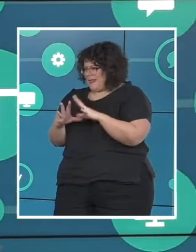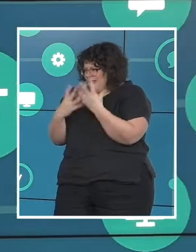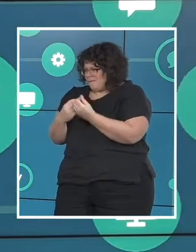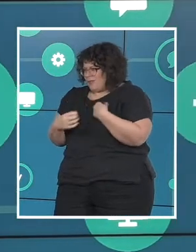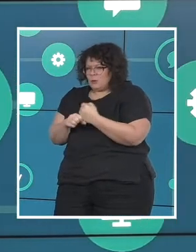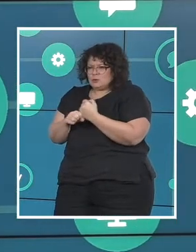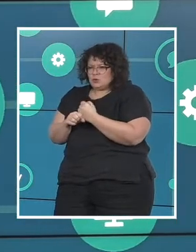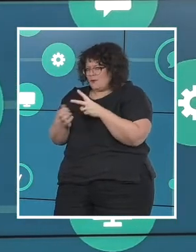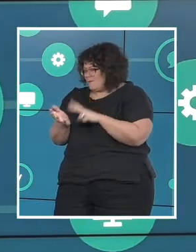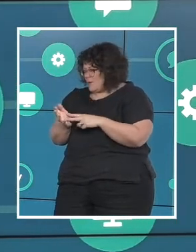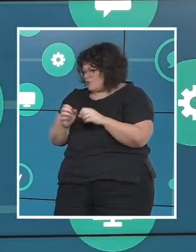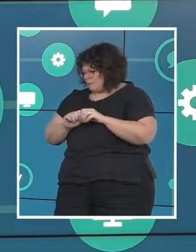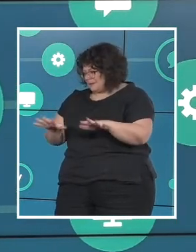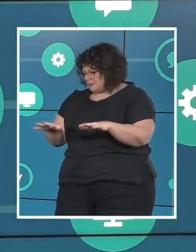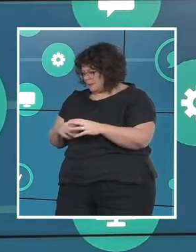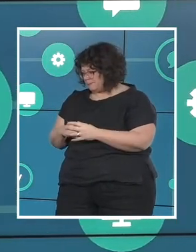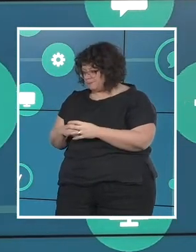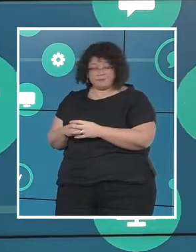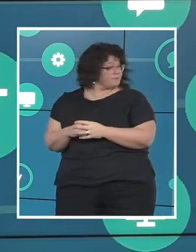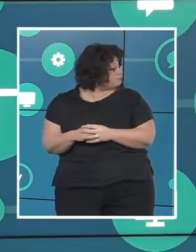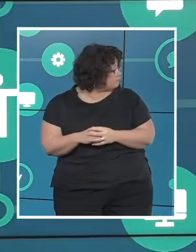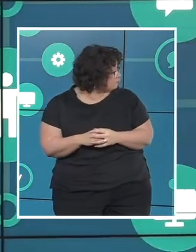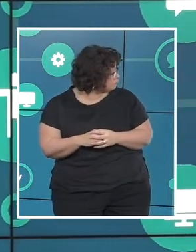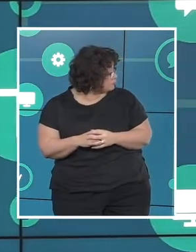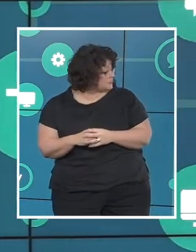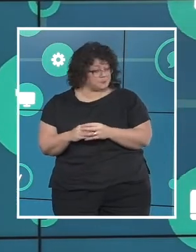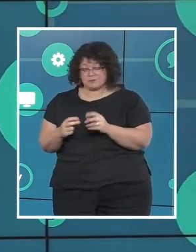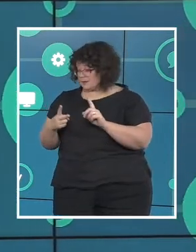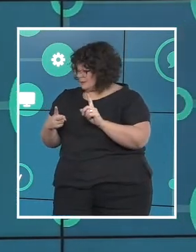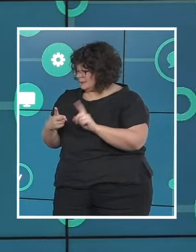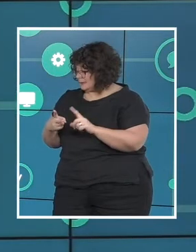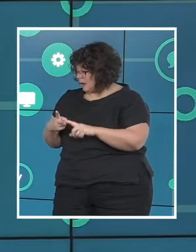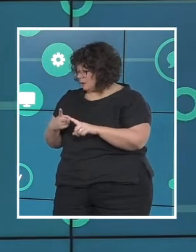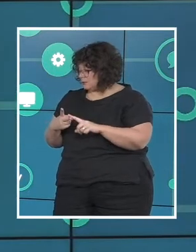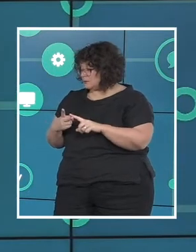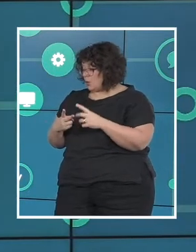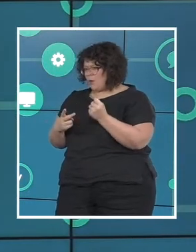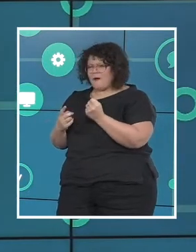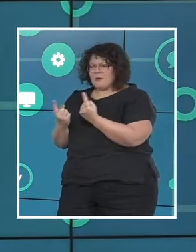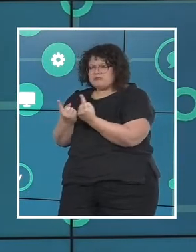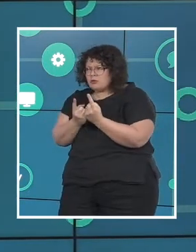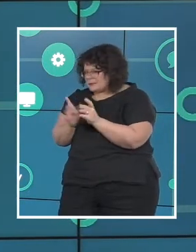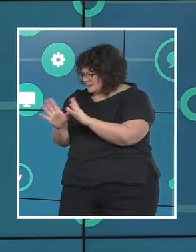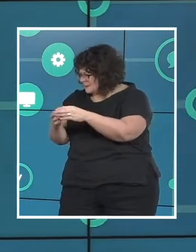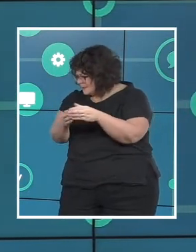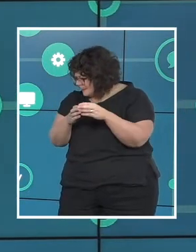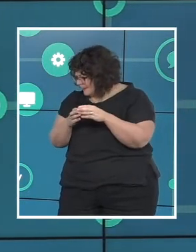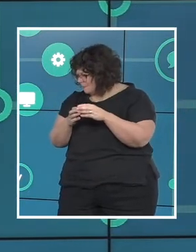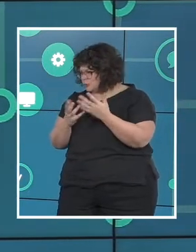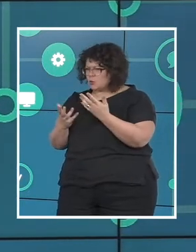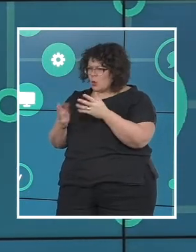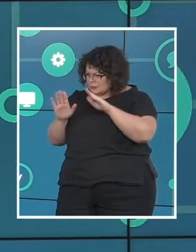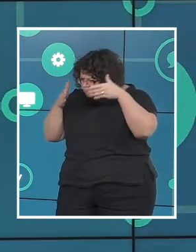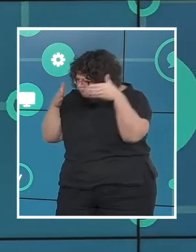teams, so those with development or design focus. We have all the different assistive technology that users with disabilities may be coming